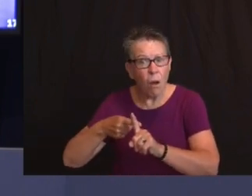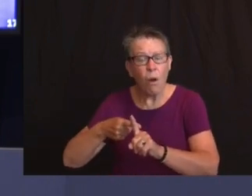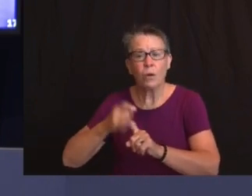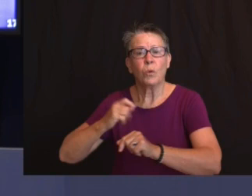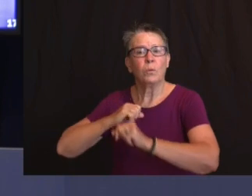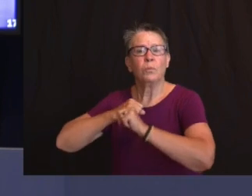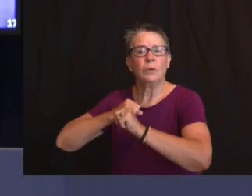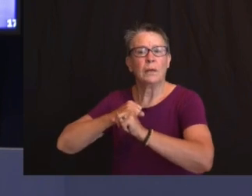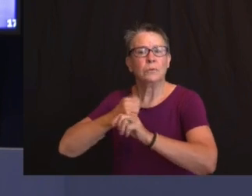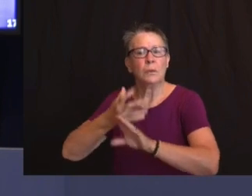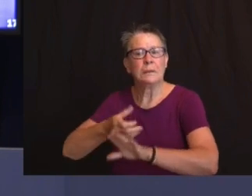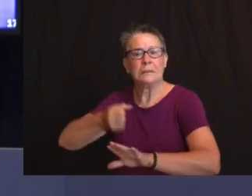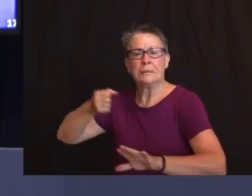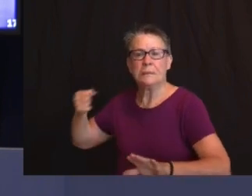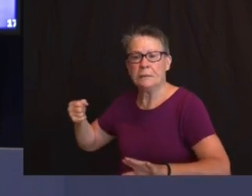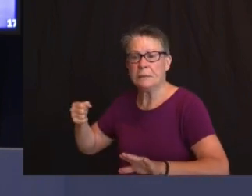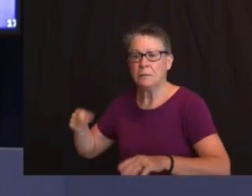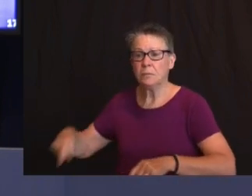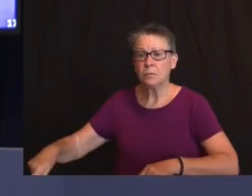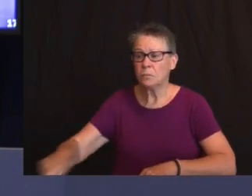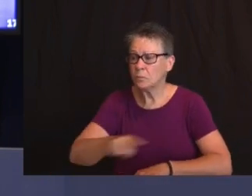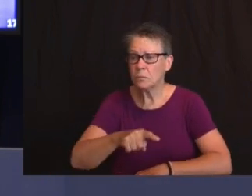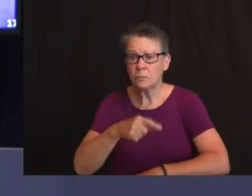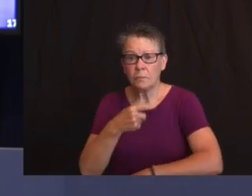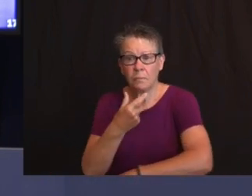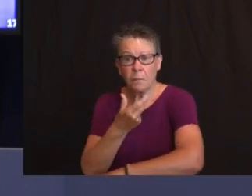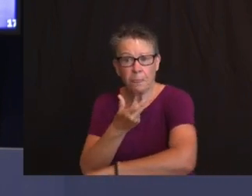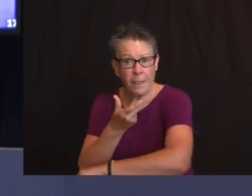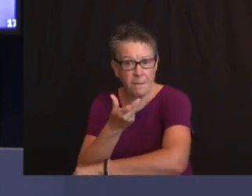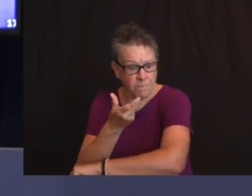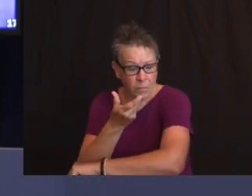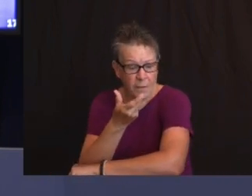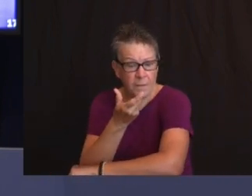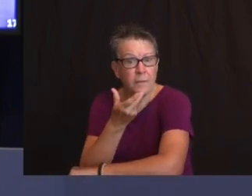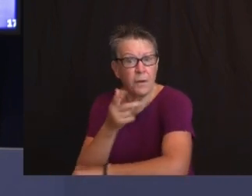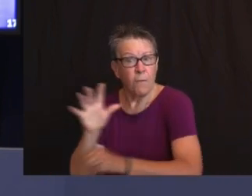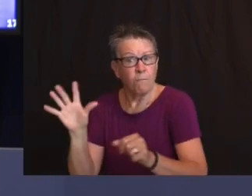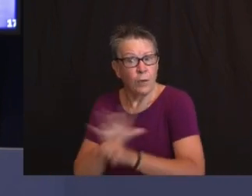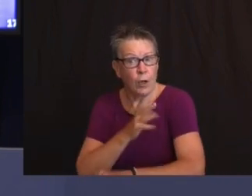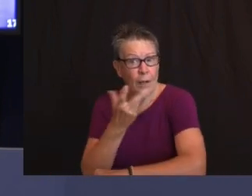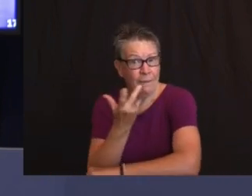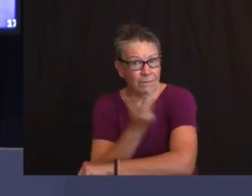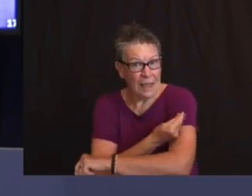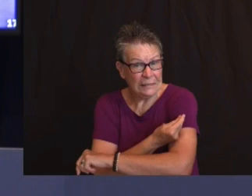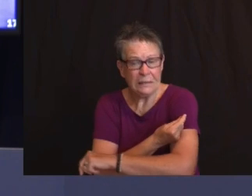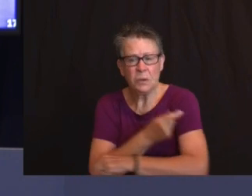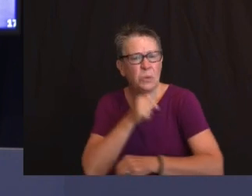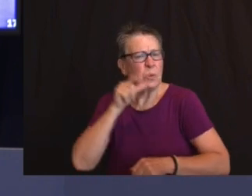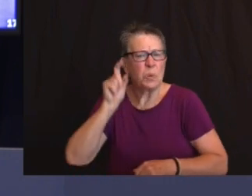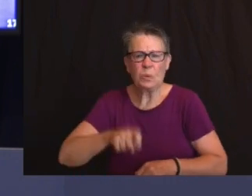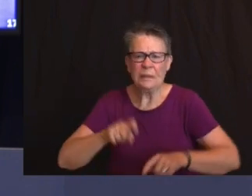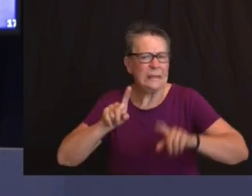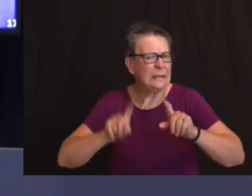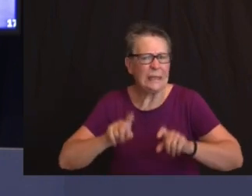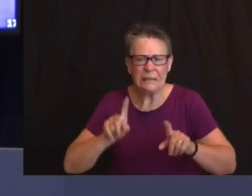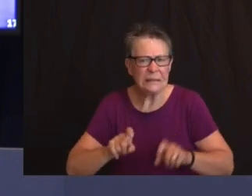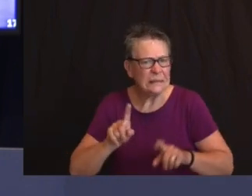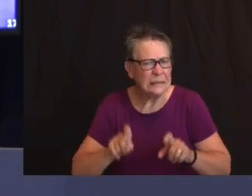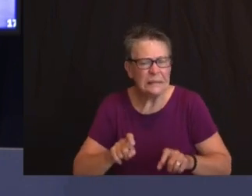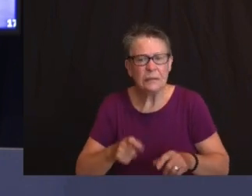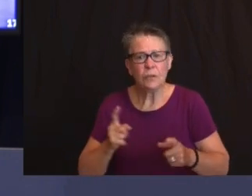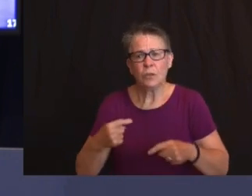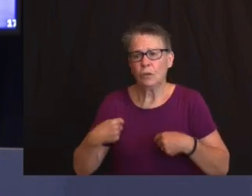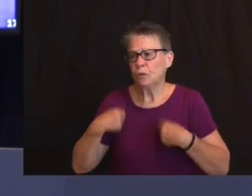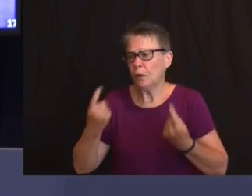do not need to participate in routine screening testing. Currently, 55% of our